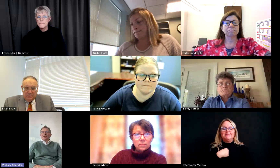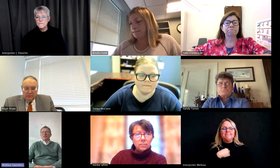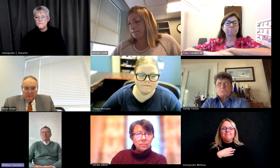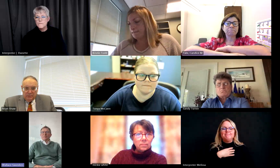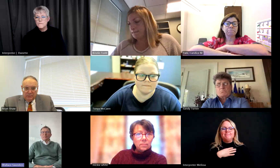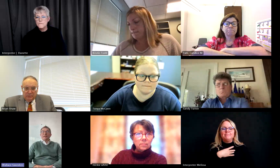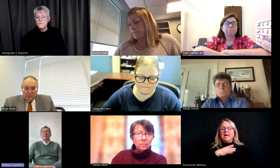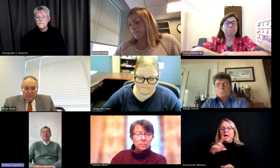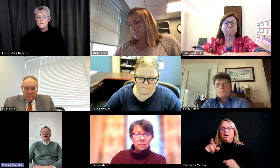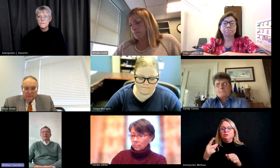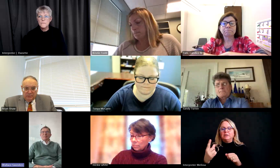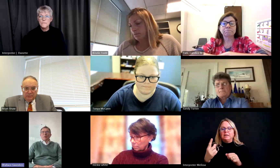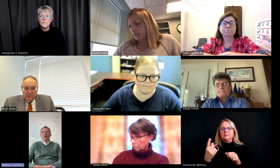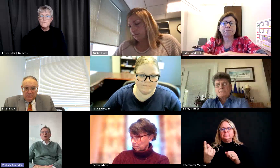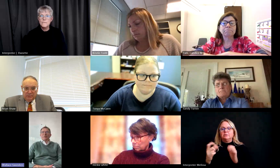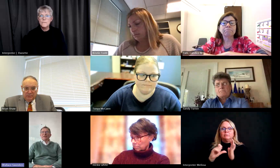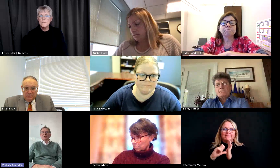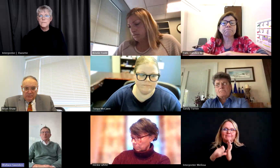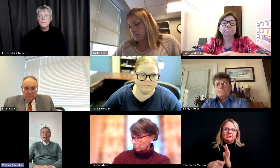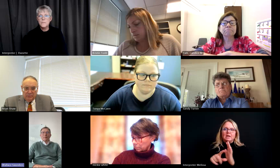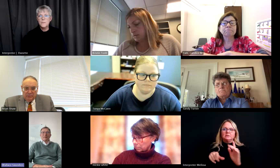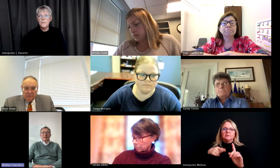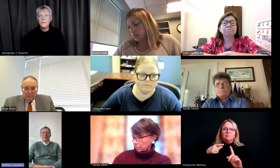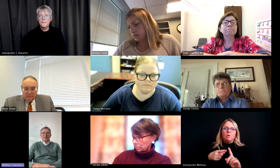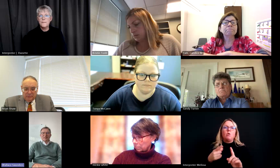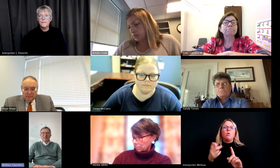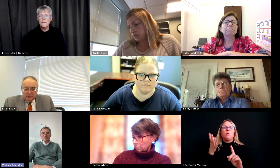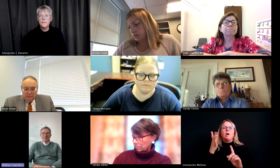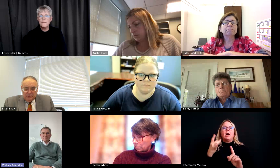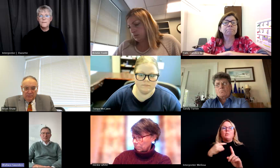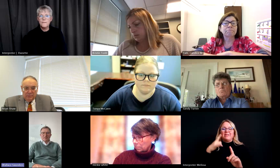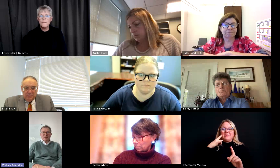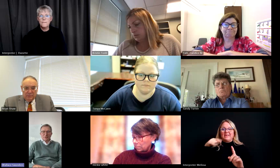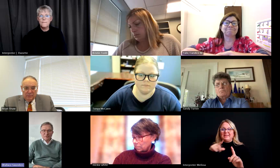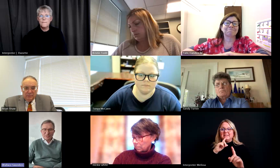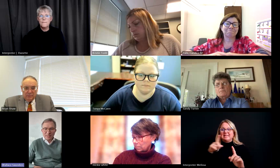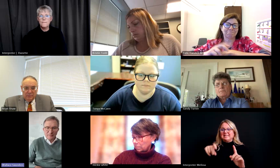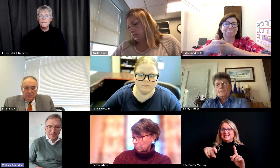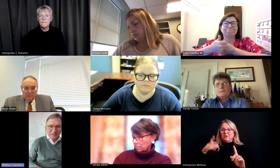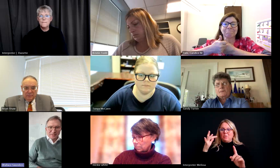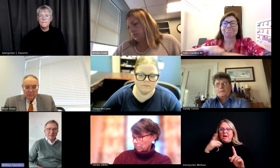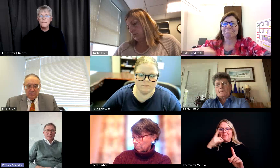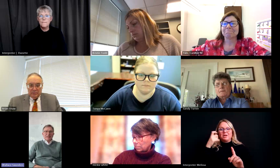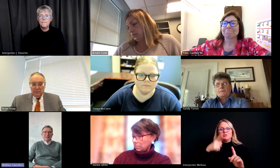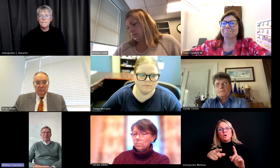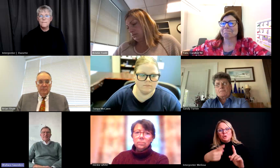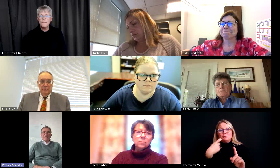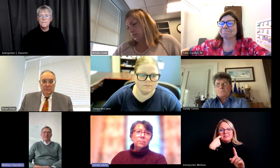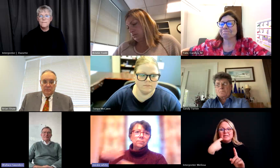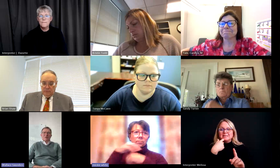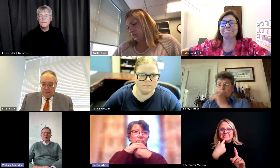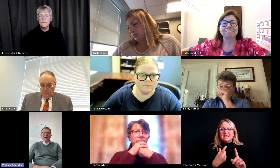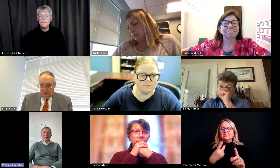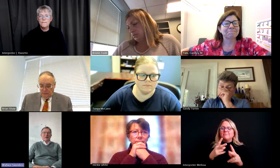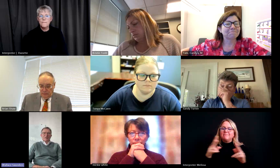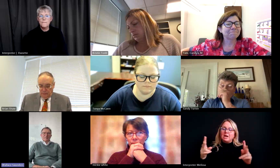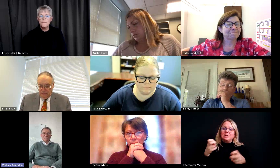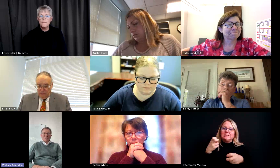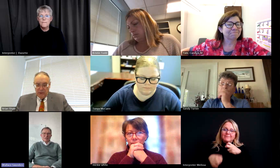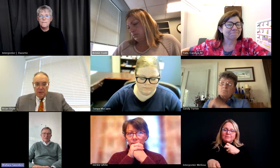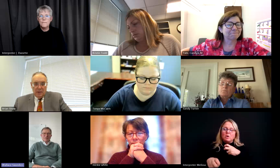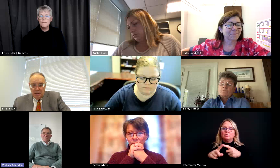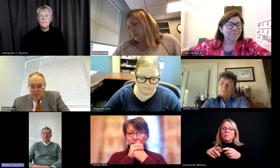and just to reemphasize the point, the reason why we think this is needed is because of what you said, which is it's been very difficult to hire